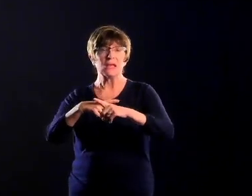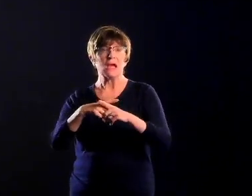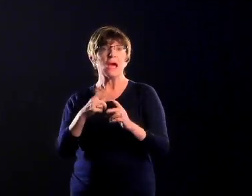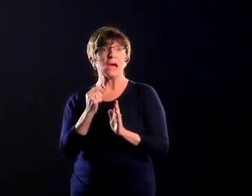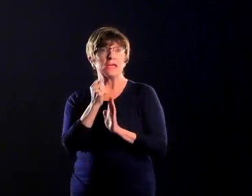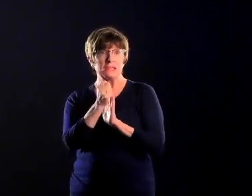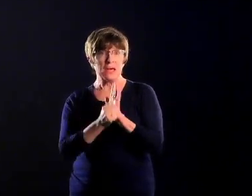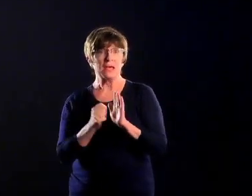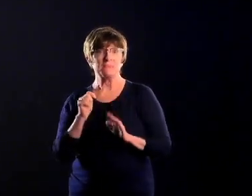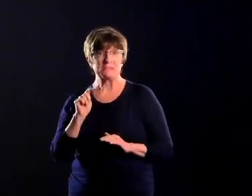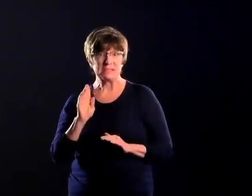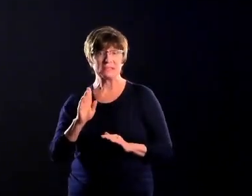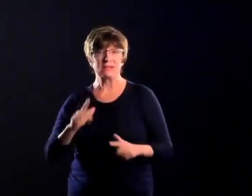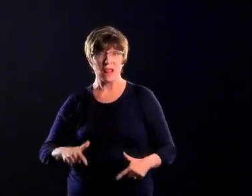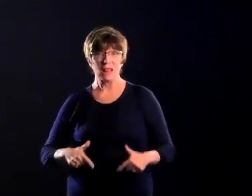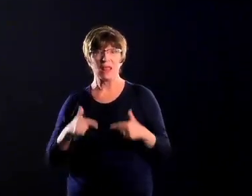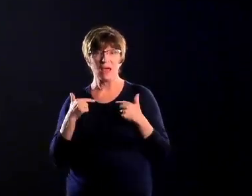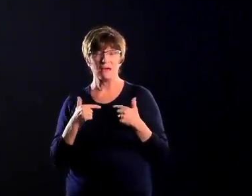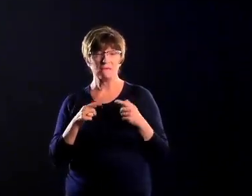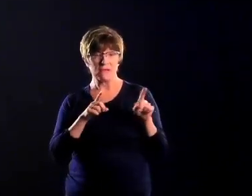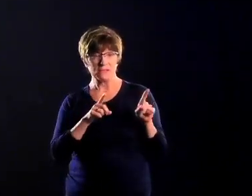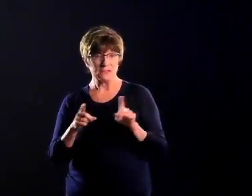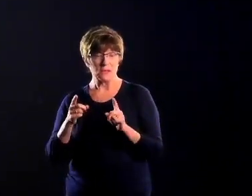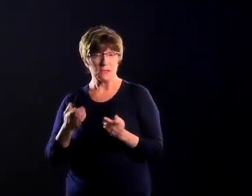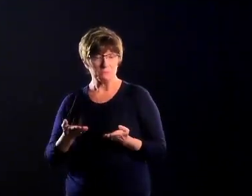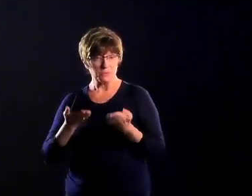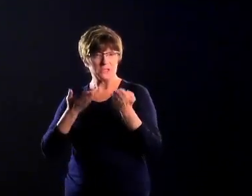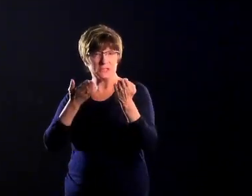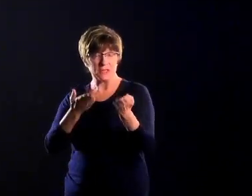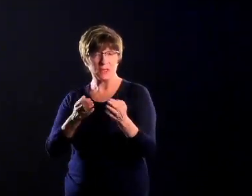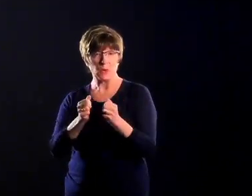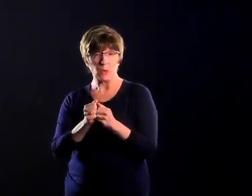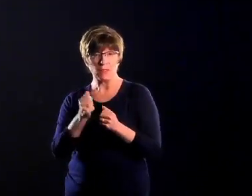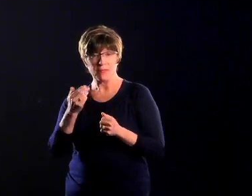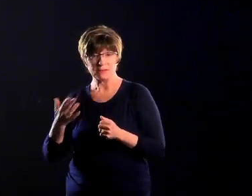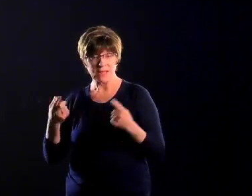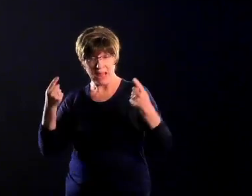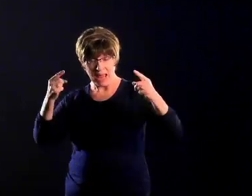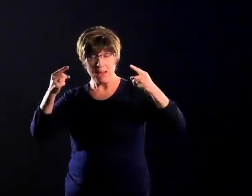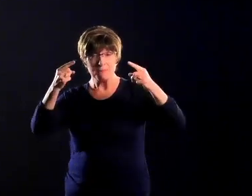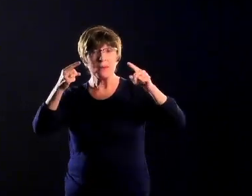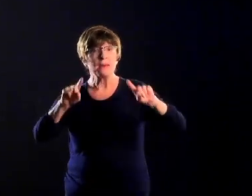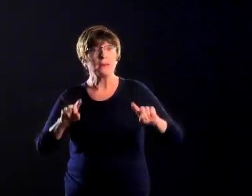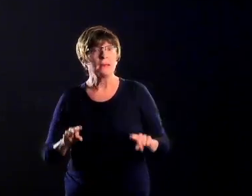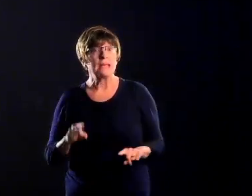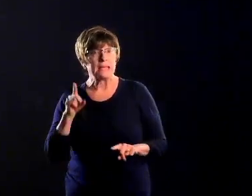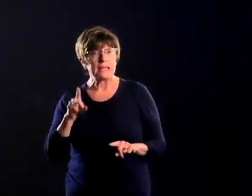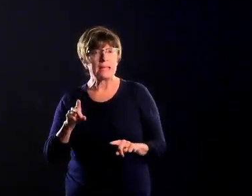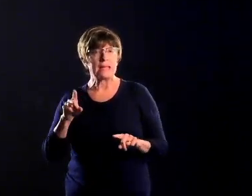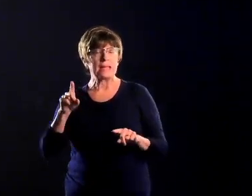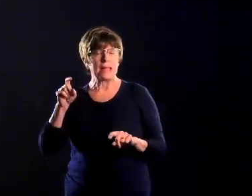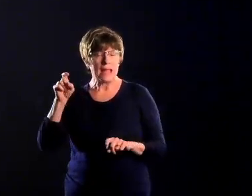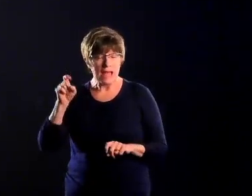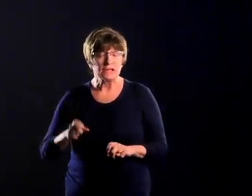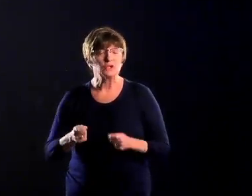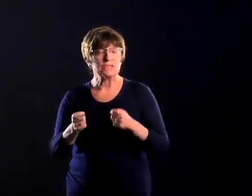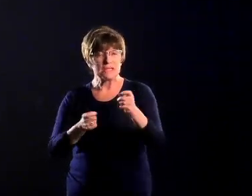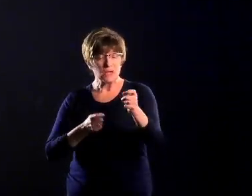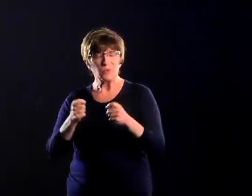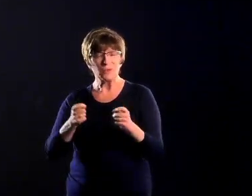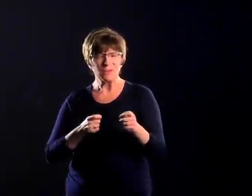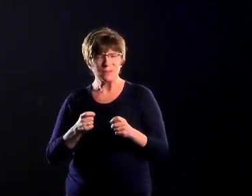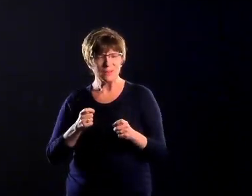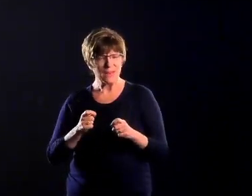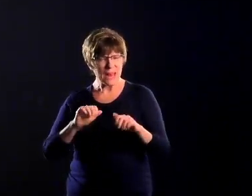own life. As he was presented with certain things that came his way, there's certain things that he had to deal with. And for us to look at how